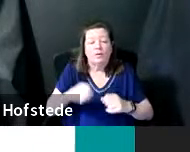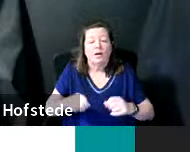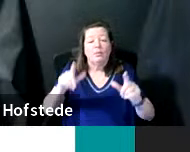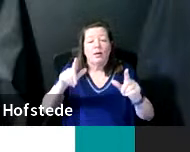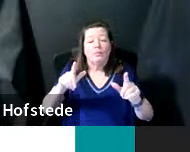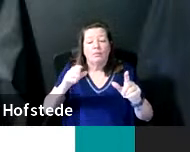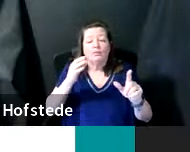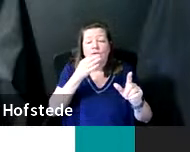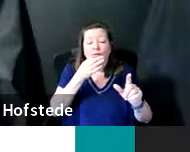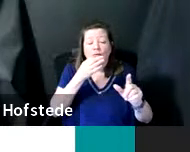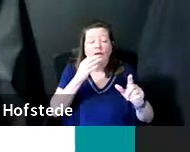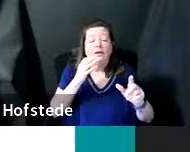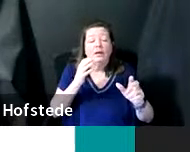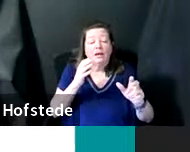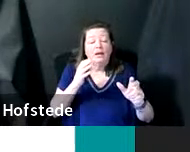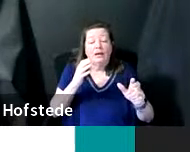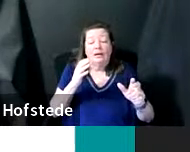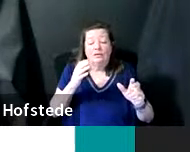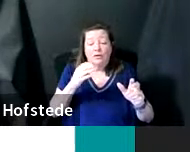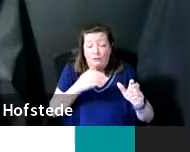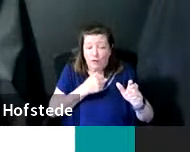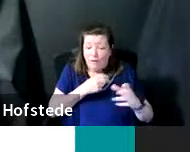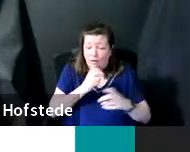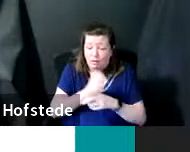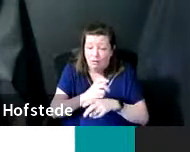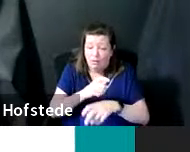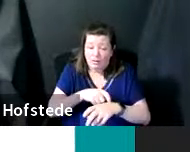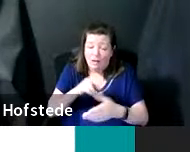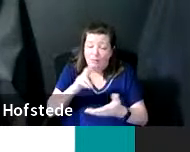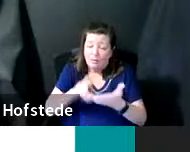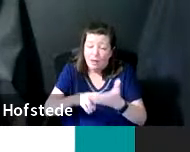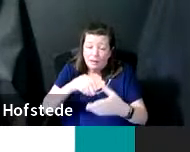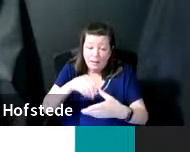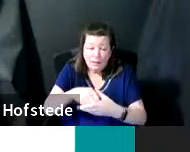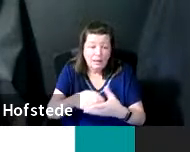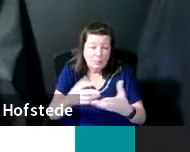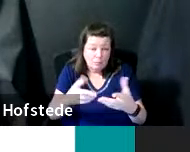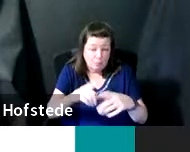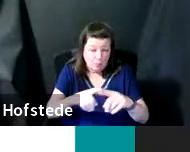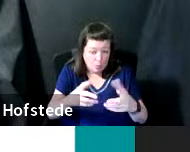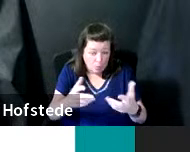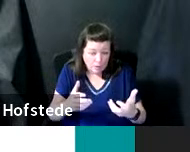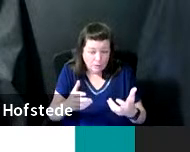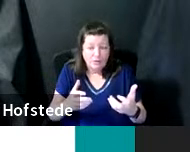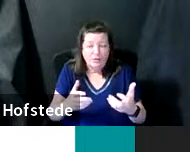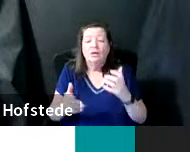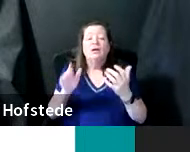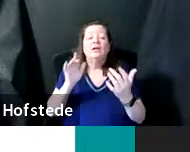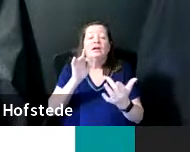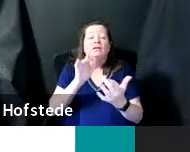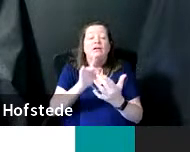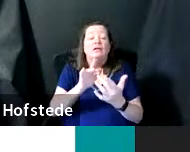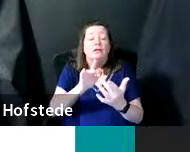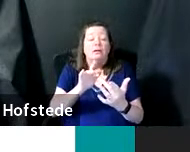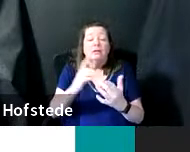so if you're having a difficult time logging into that and if you want to reach out to someone on the